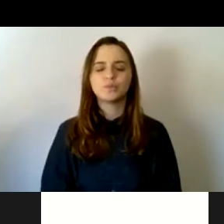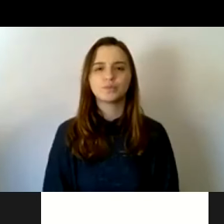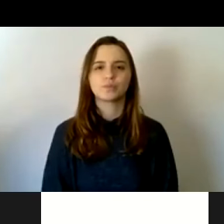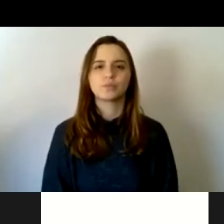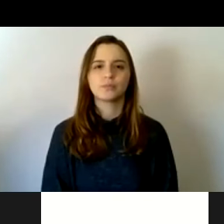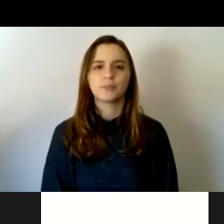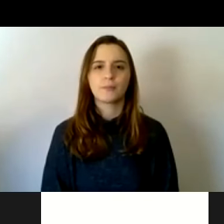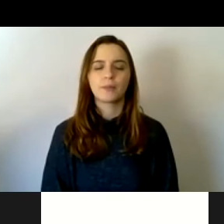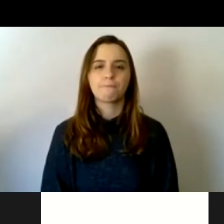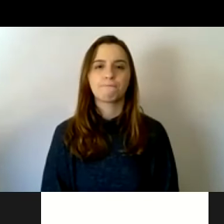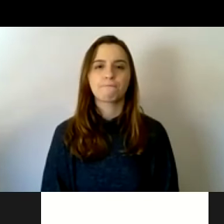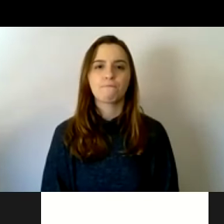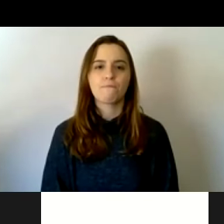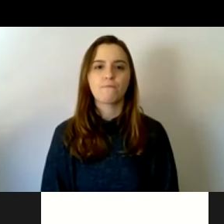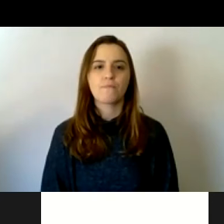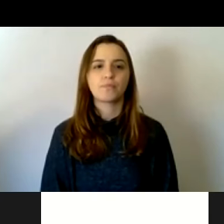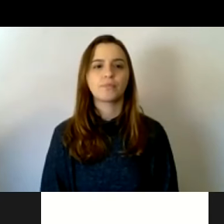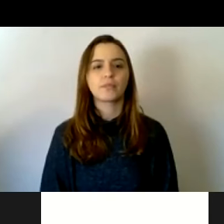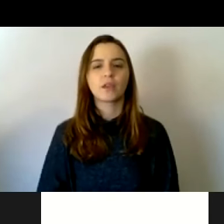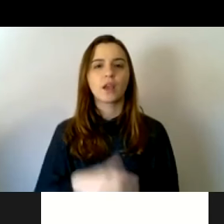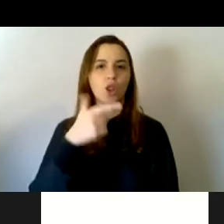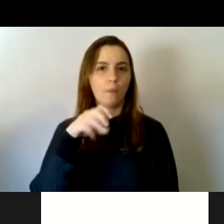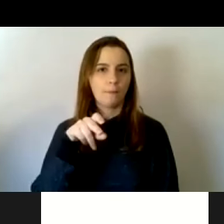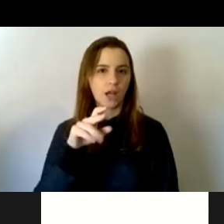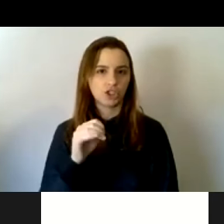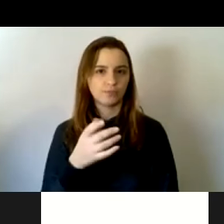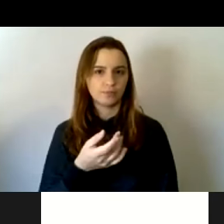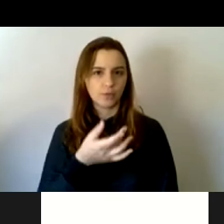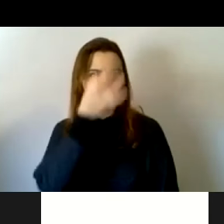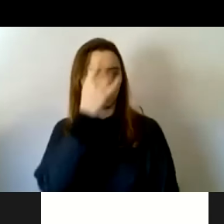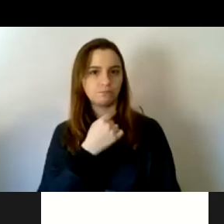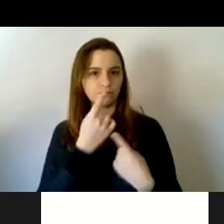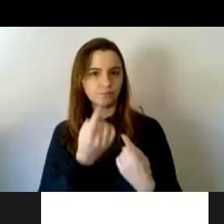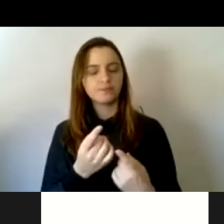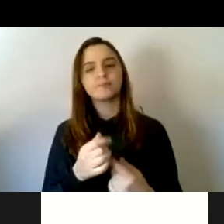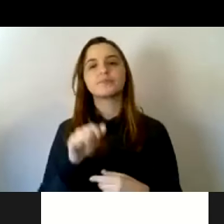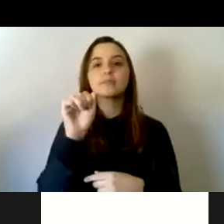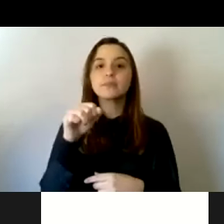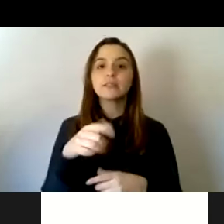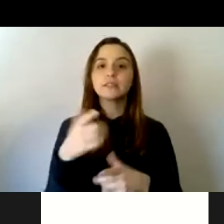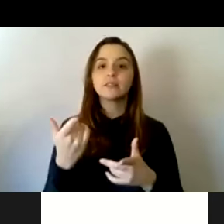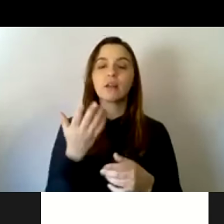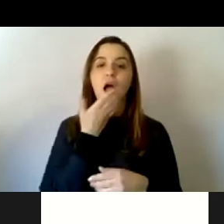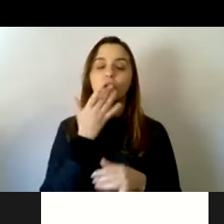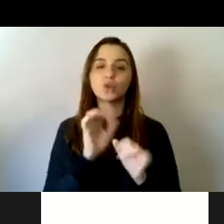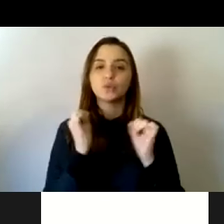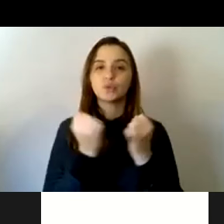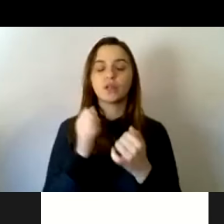Thomas, would you care to share your opinion? Yes, I mean, social class is, of course, the traditional